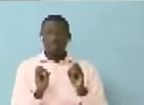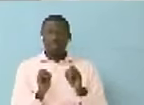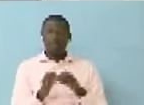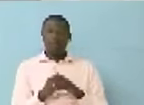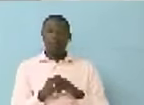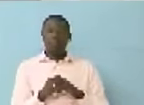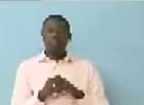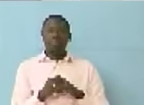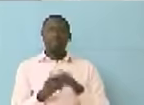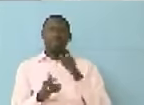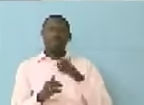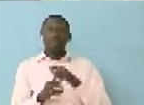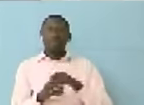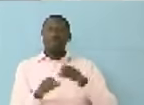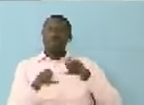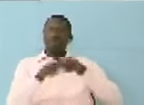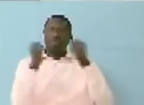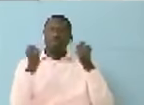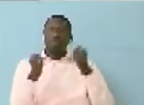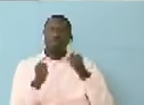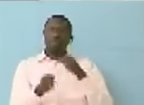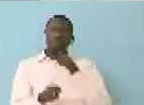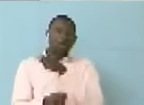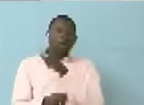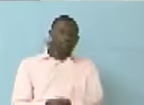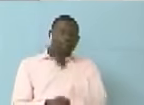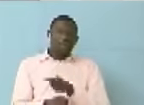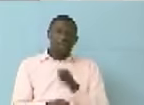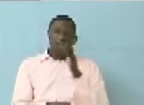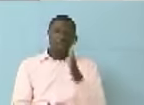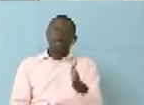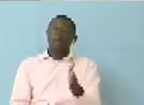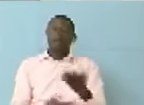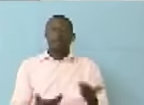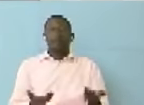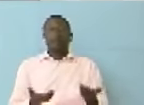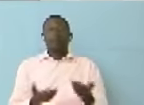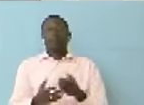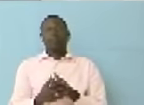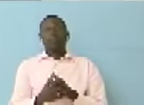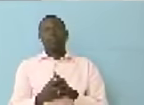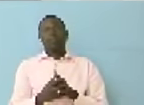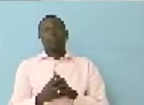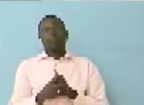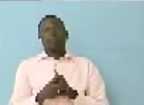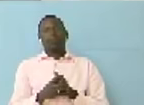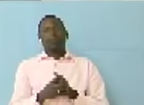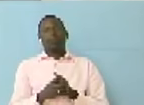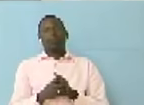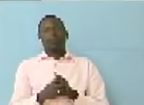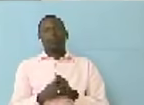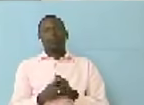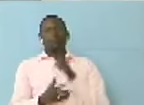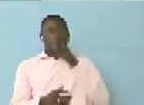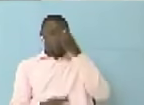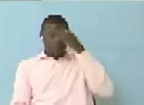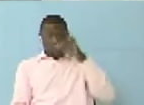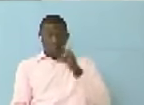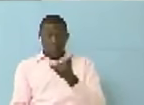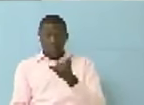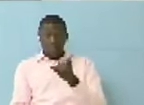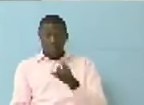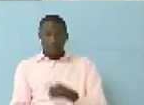a fundamental violation of his rights. Wamu kule me yalo ngo ala nyantole tinyata woto. You agree?